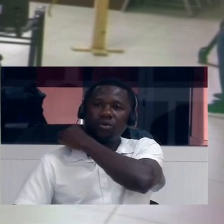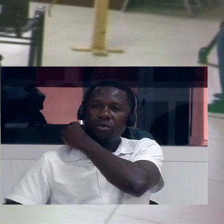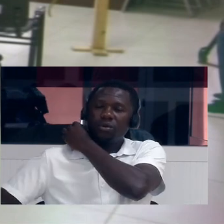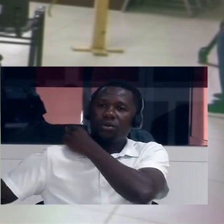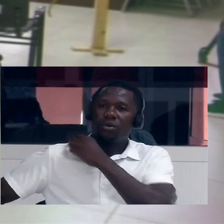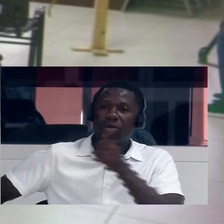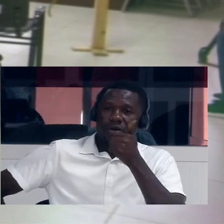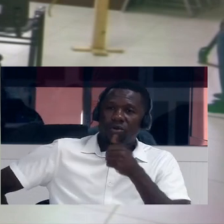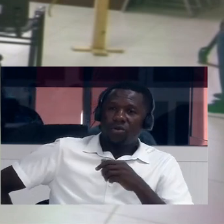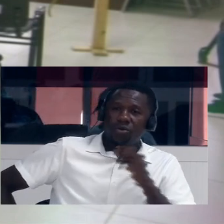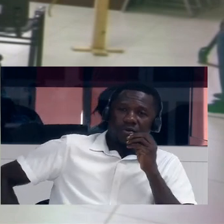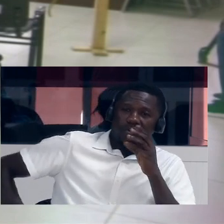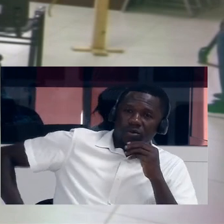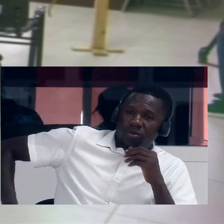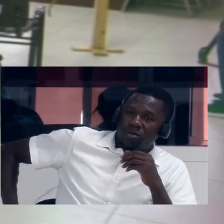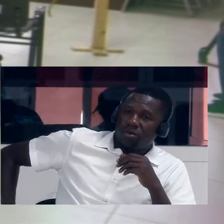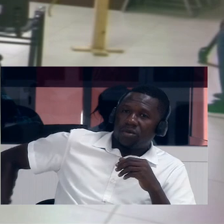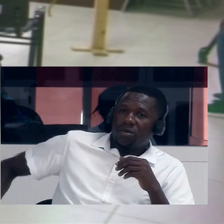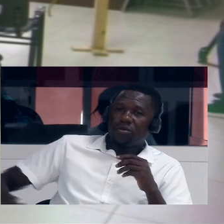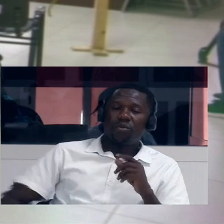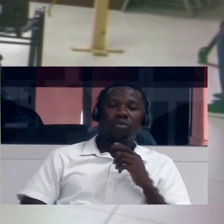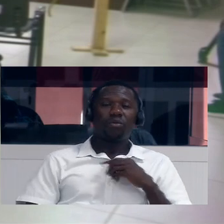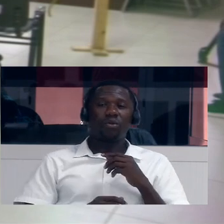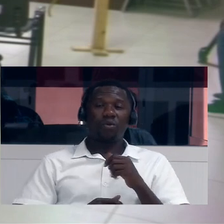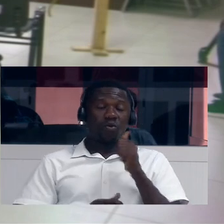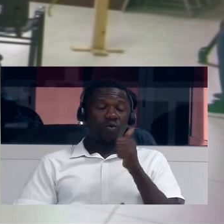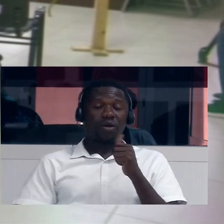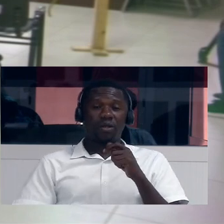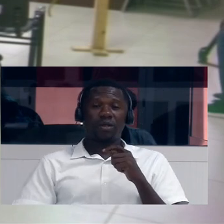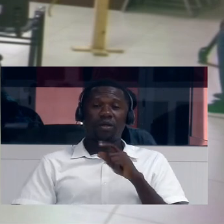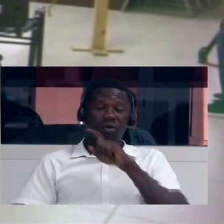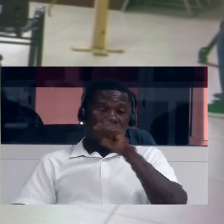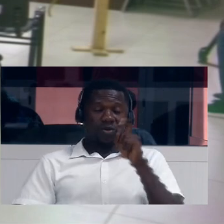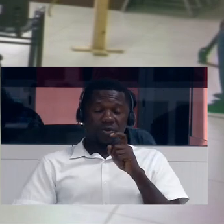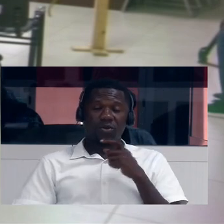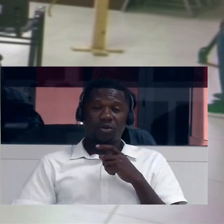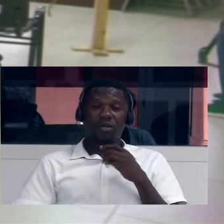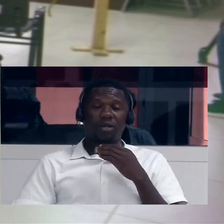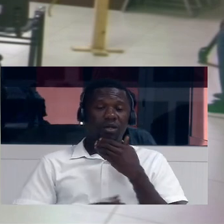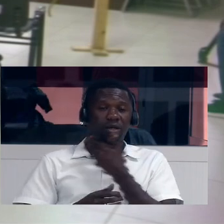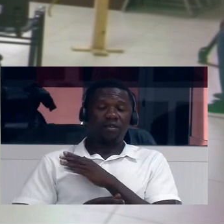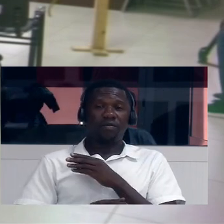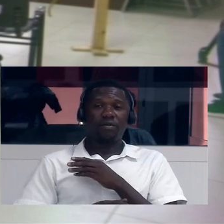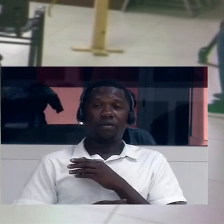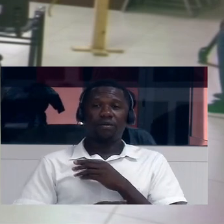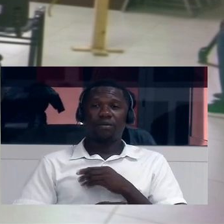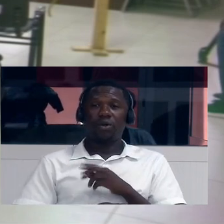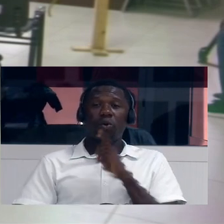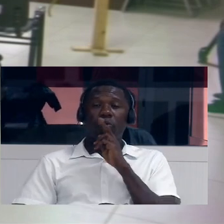Beautiful speech, but one question. One issue left unsaid. Who made the